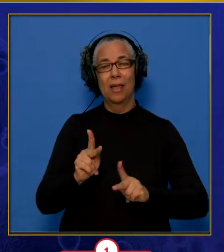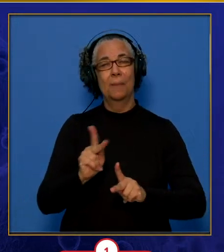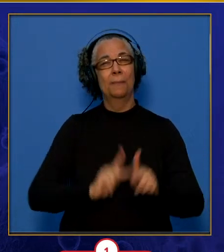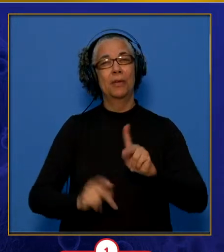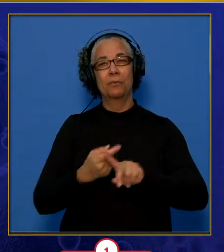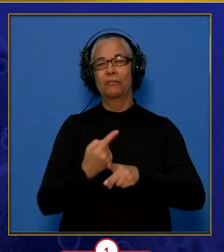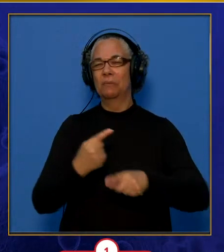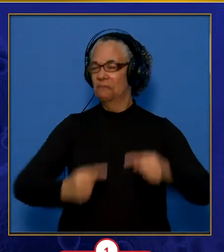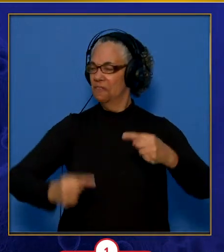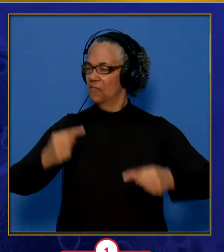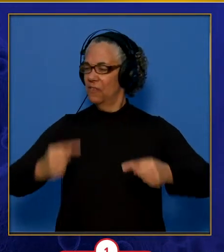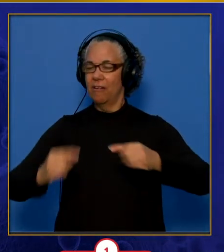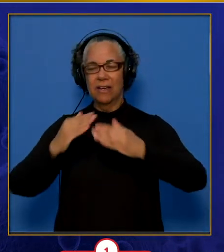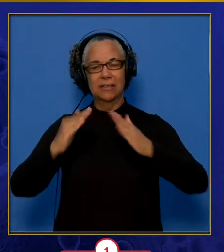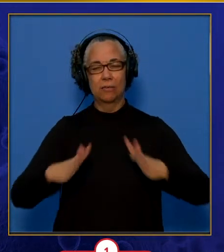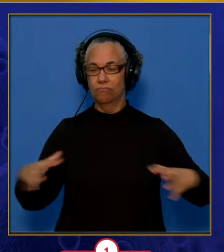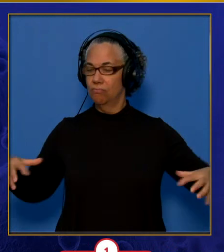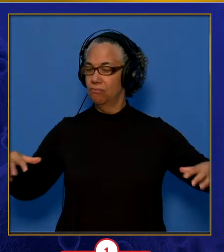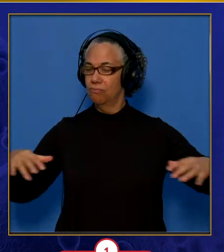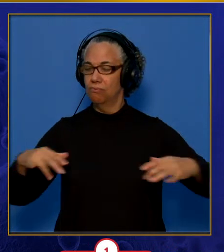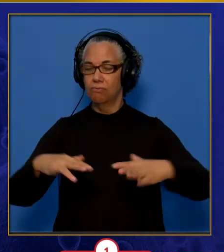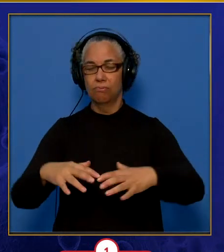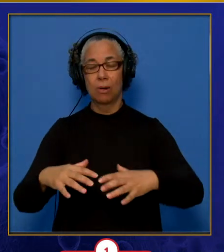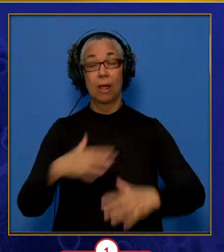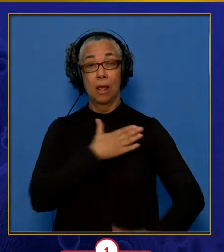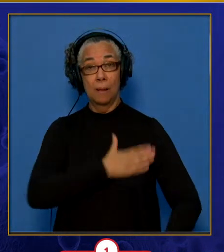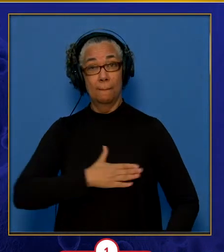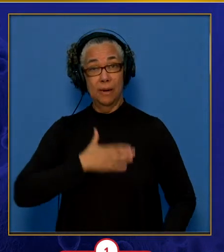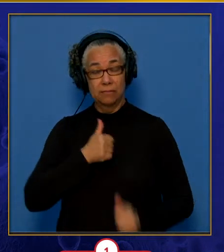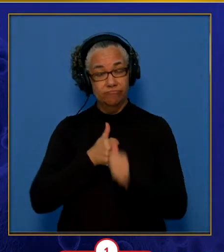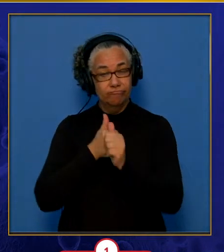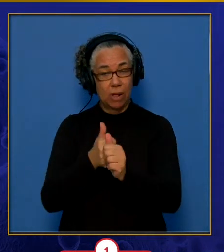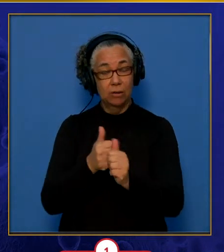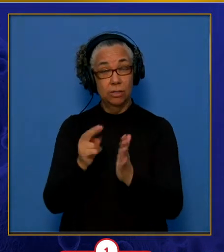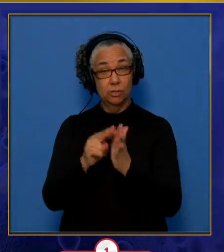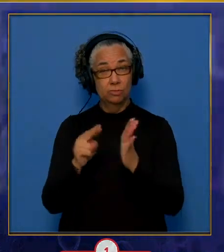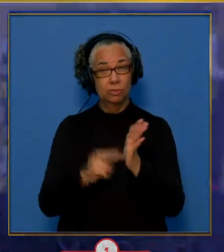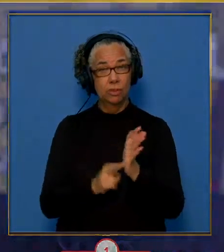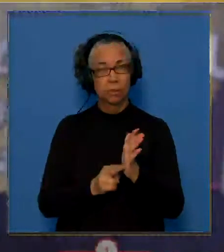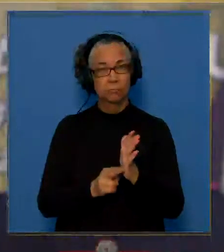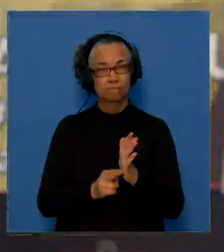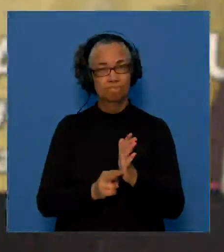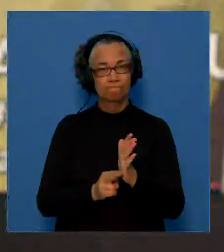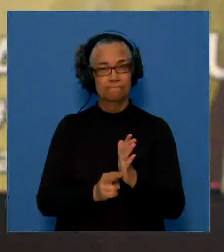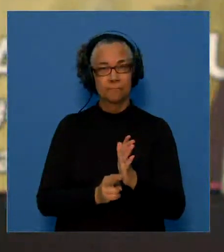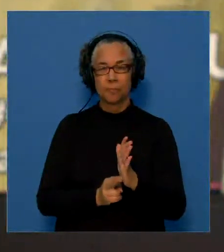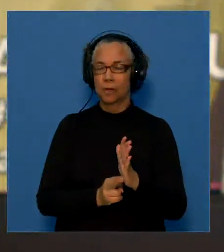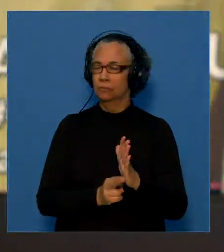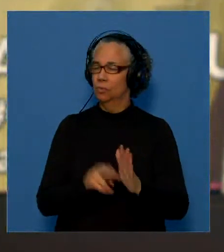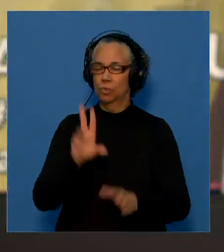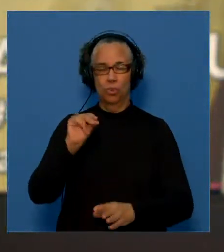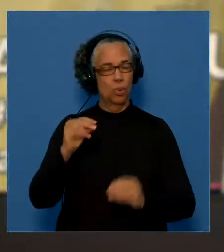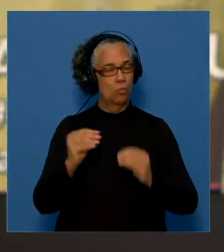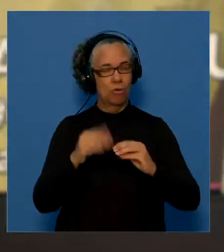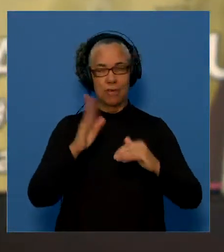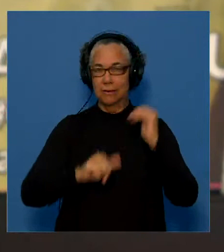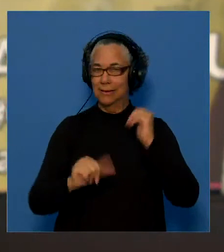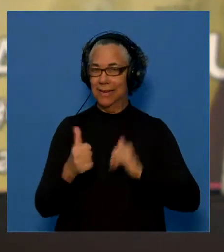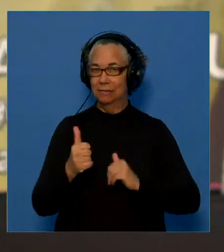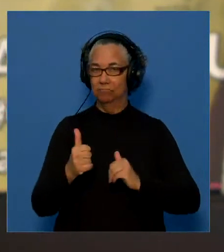households together, please listen to and adhere to the following. There should be no more than 10 people together at one